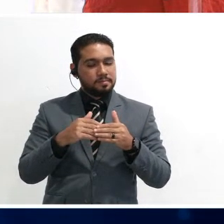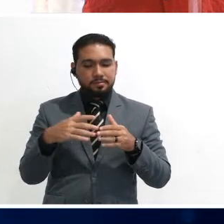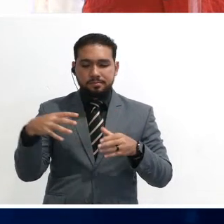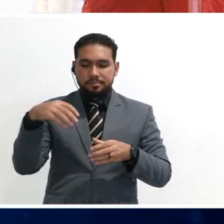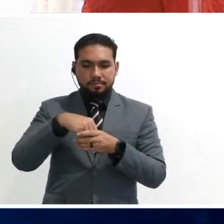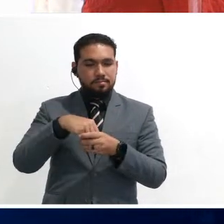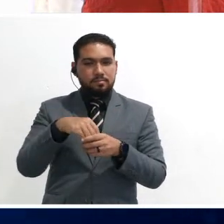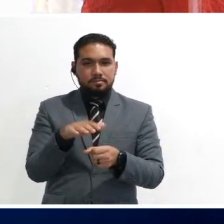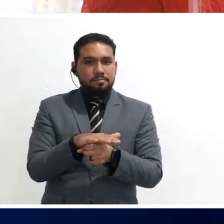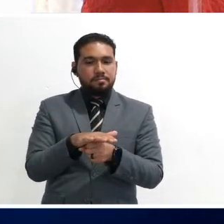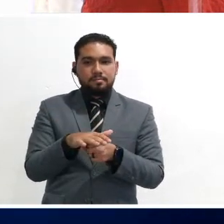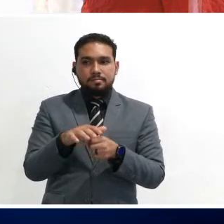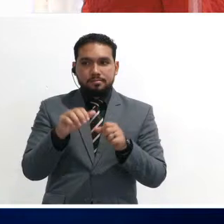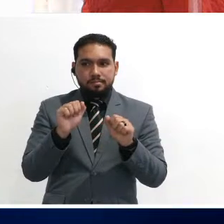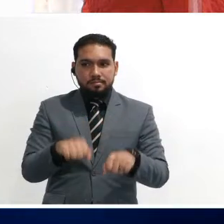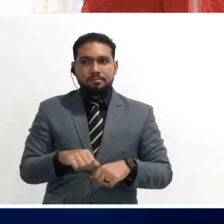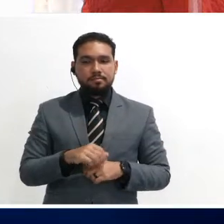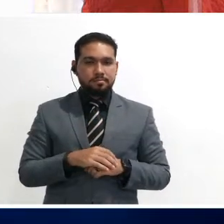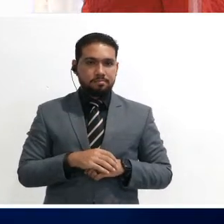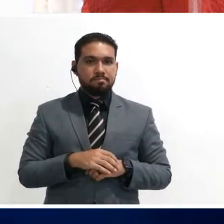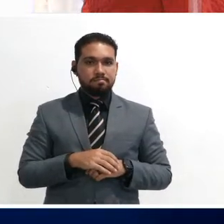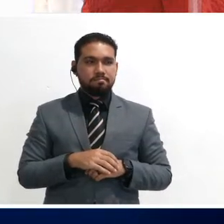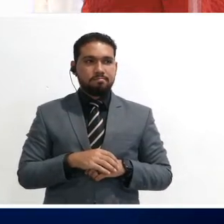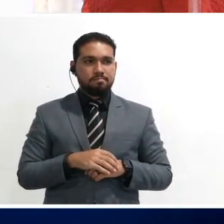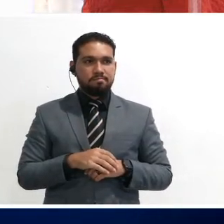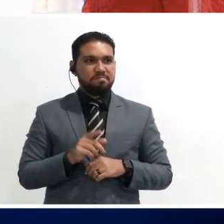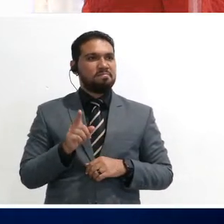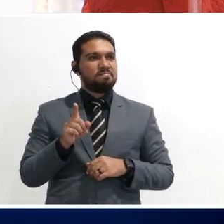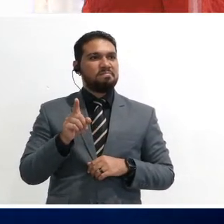There's more detail on that same system.